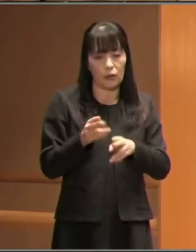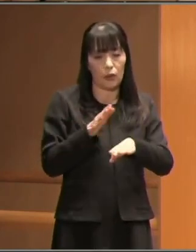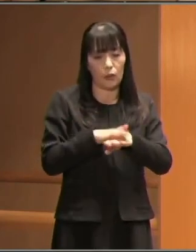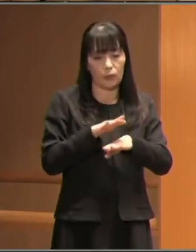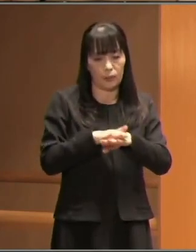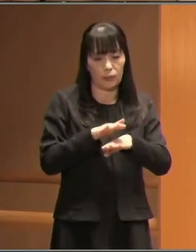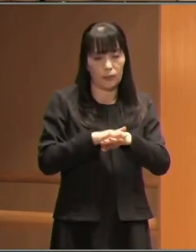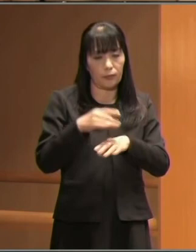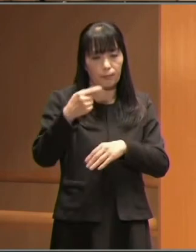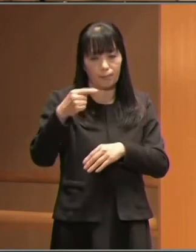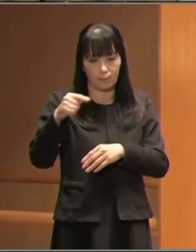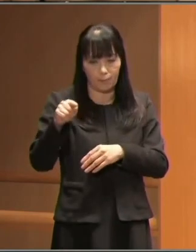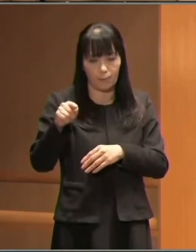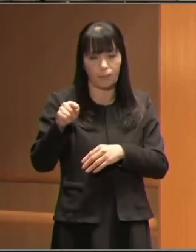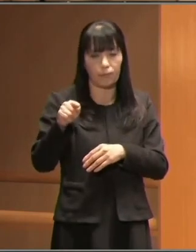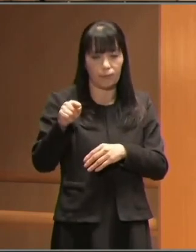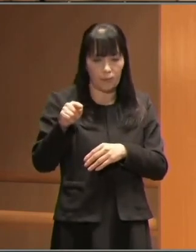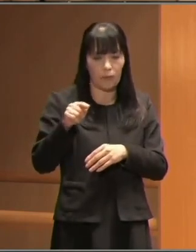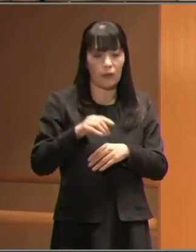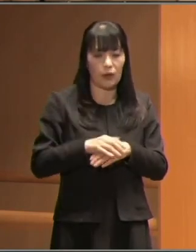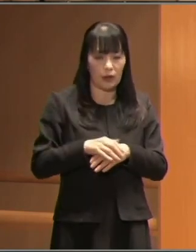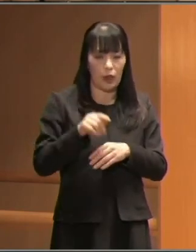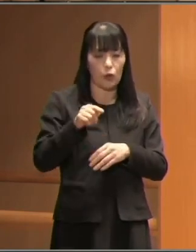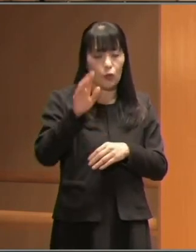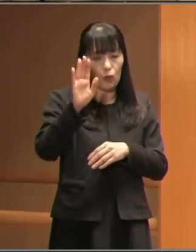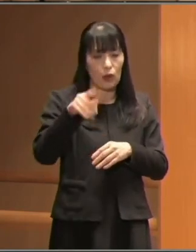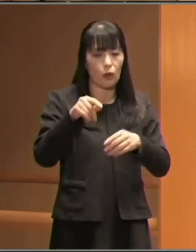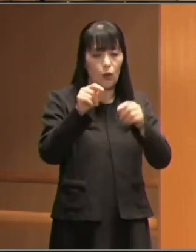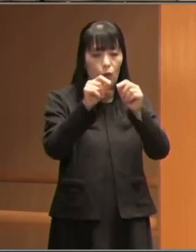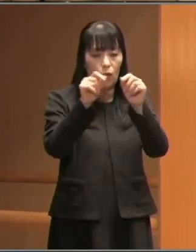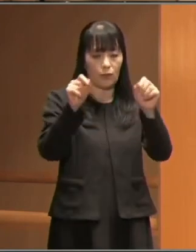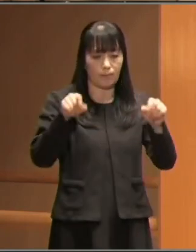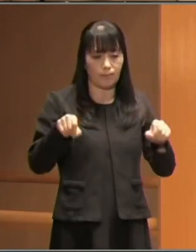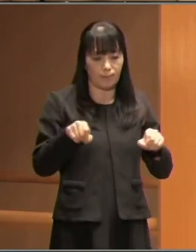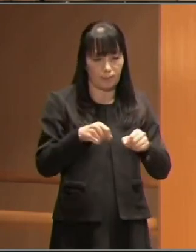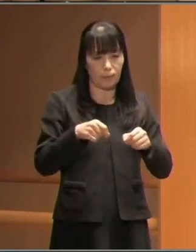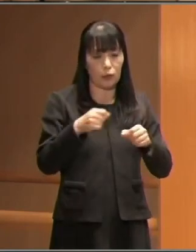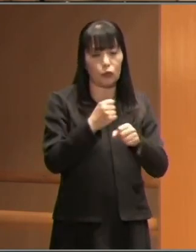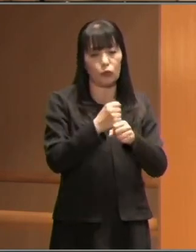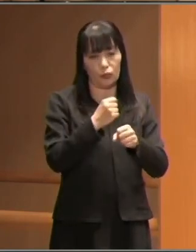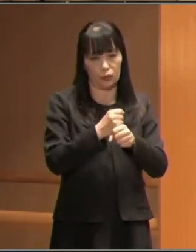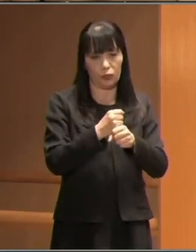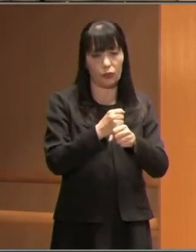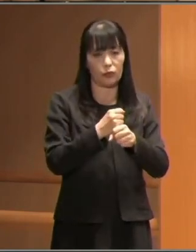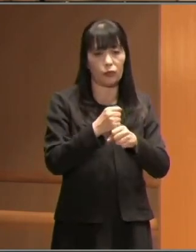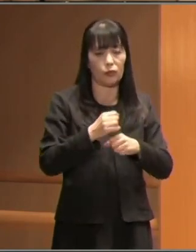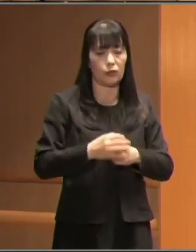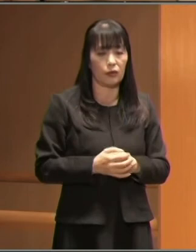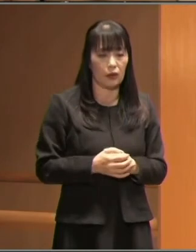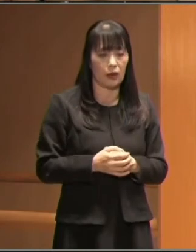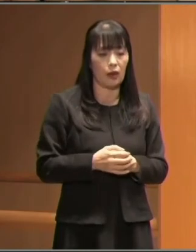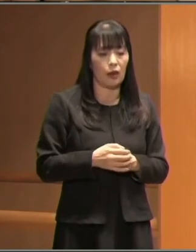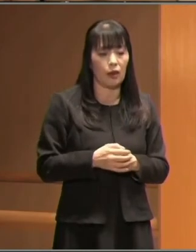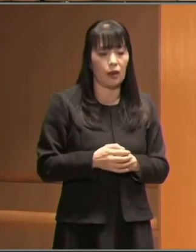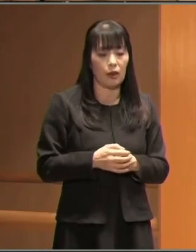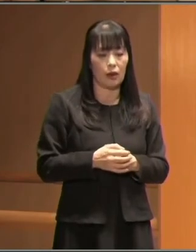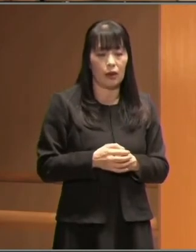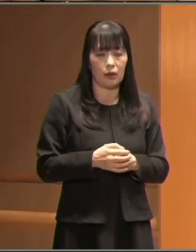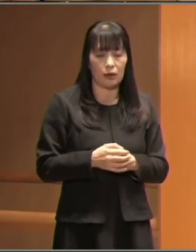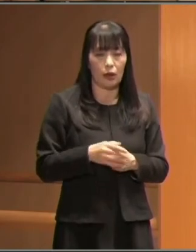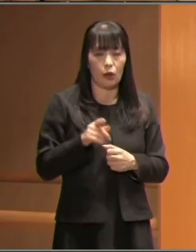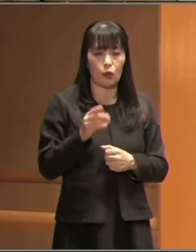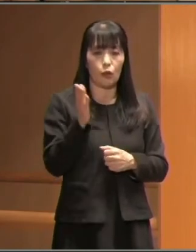we taught the local people on how to grow and how to process it into